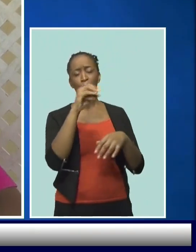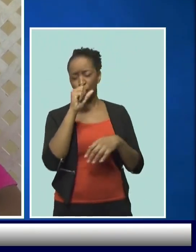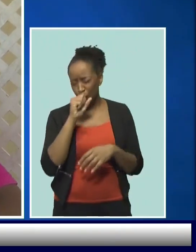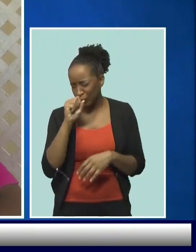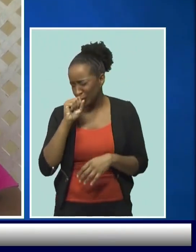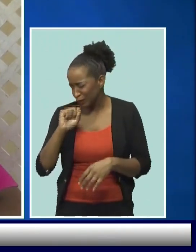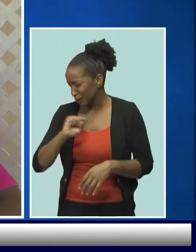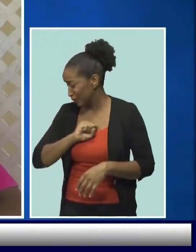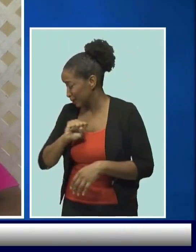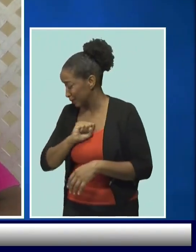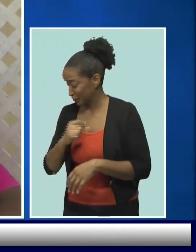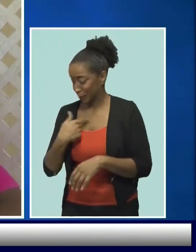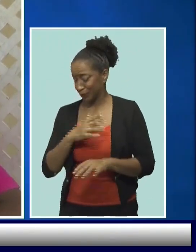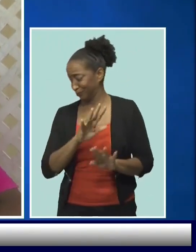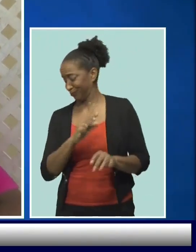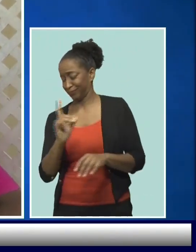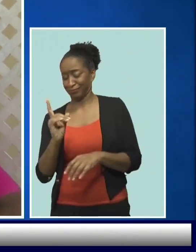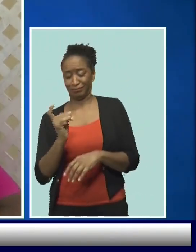yard.